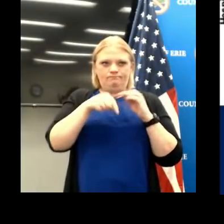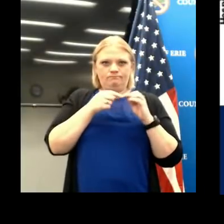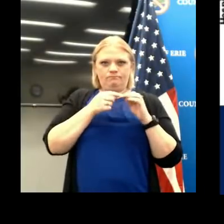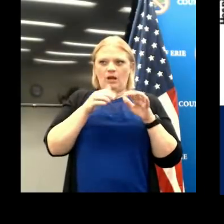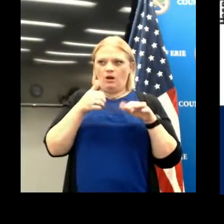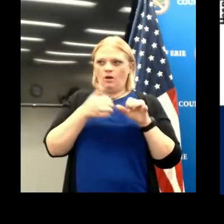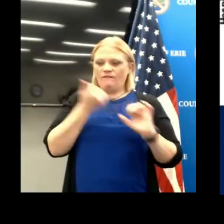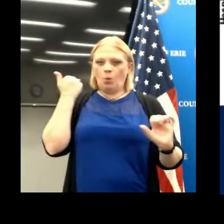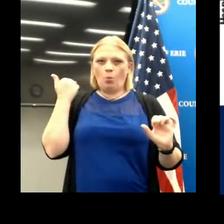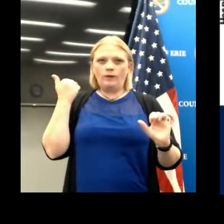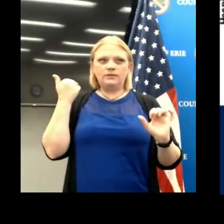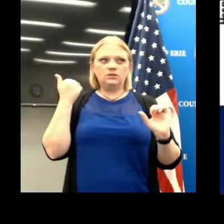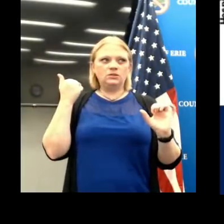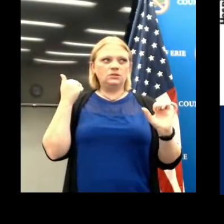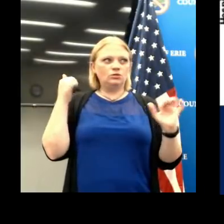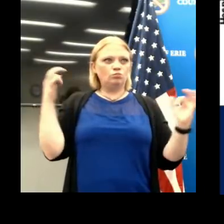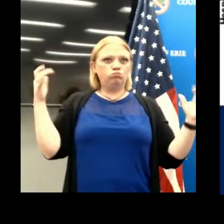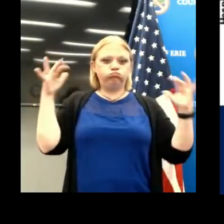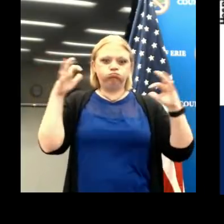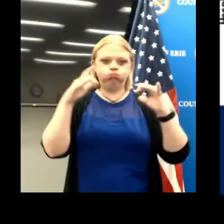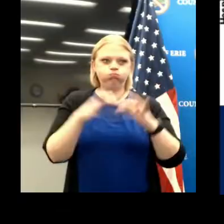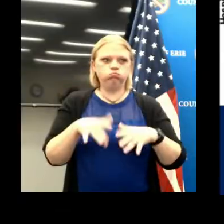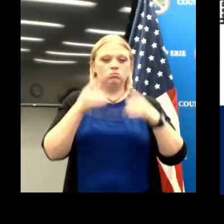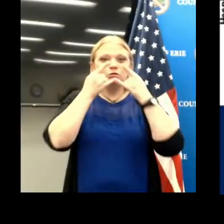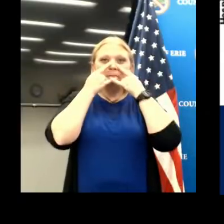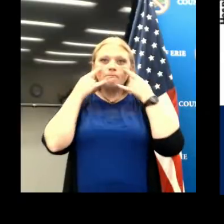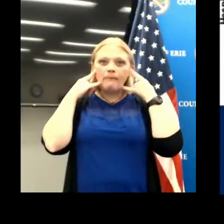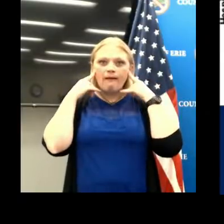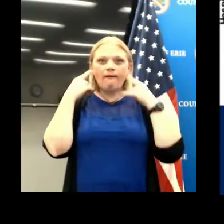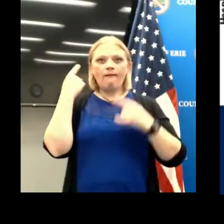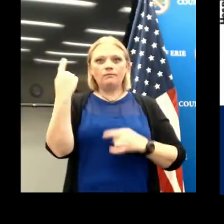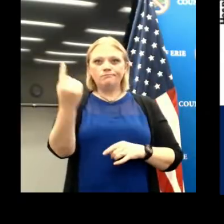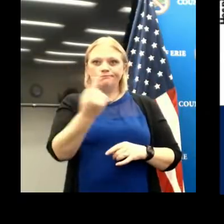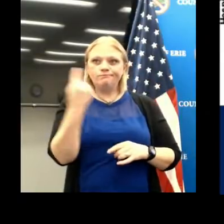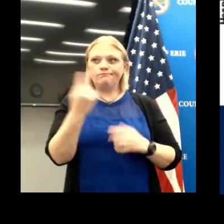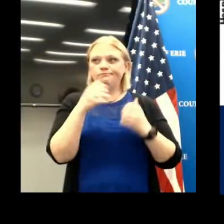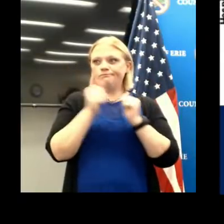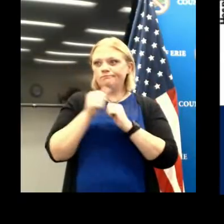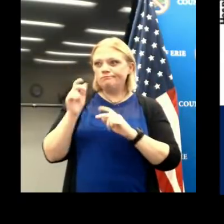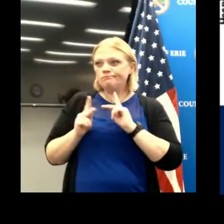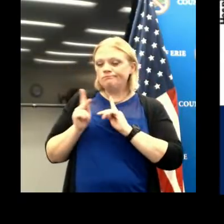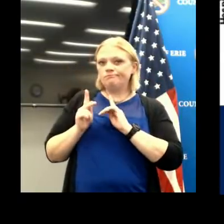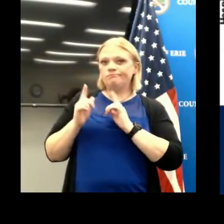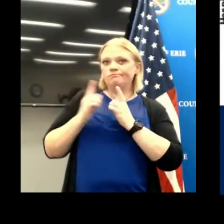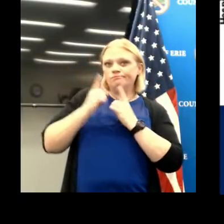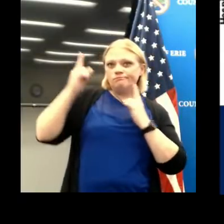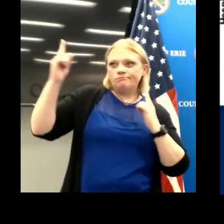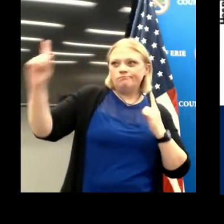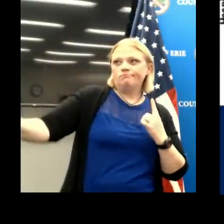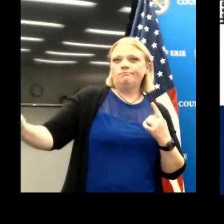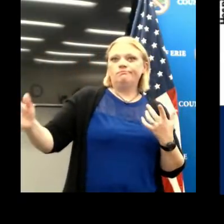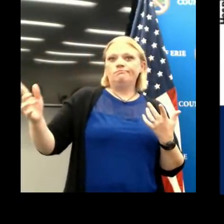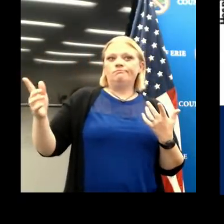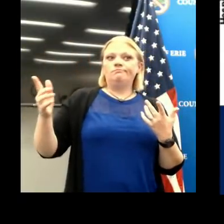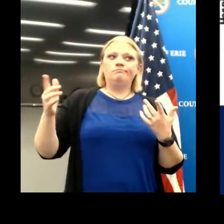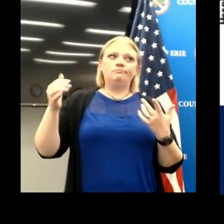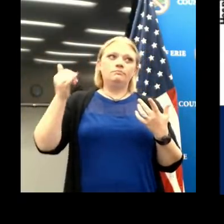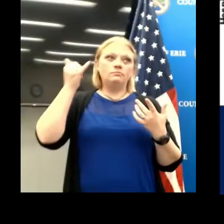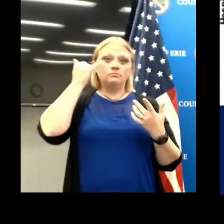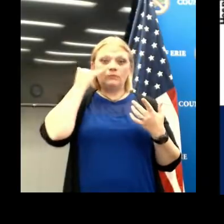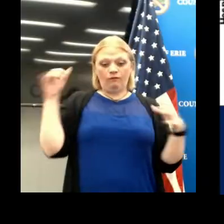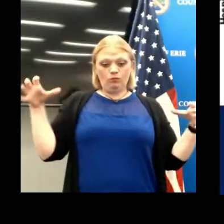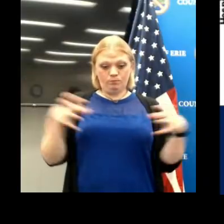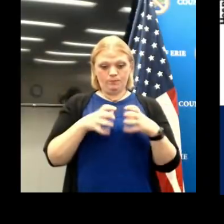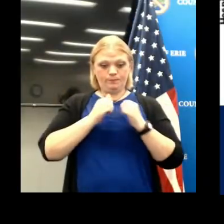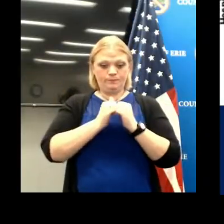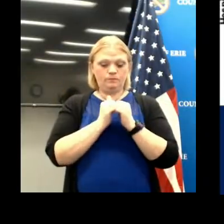from large gatherings, wearing masks when we're around other people, physically distancing. If we're getting together,